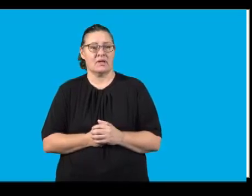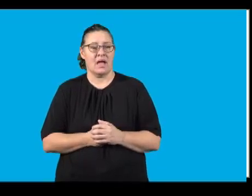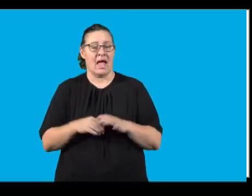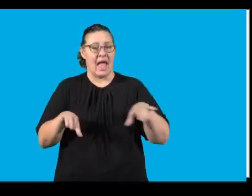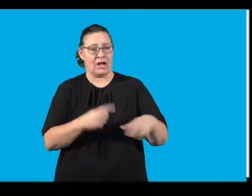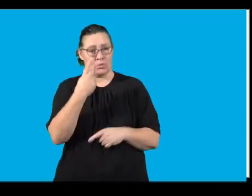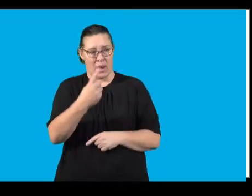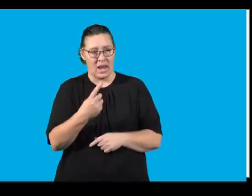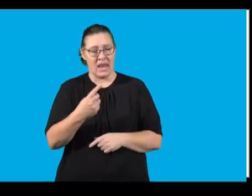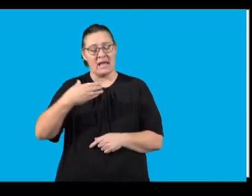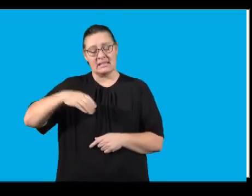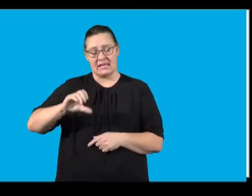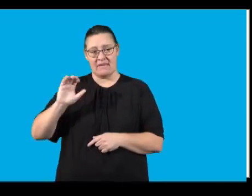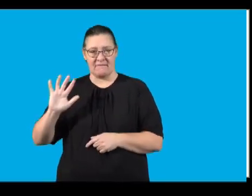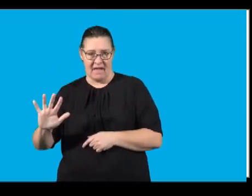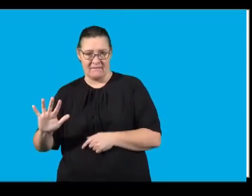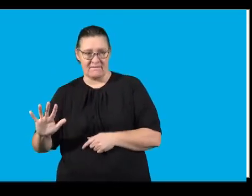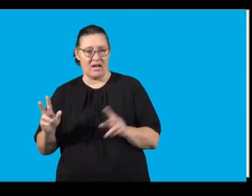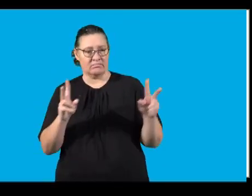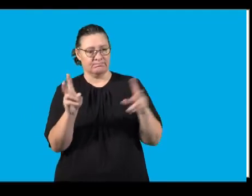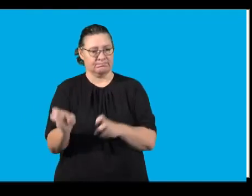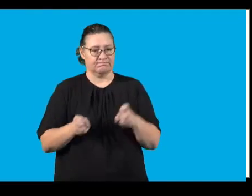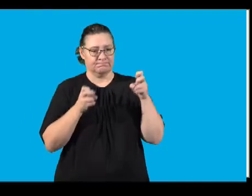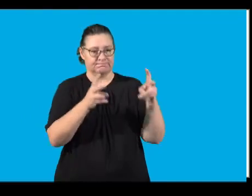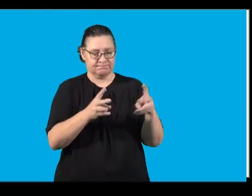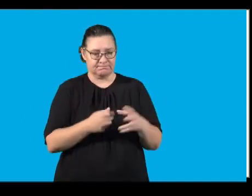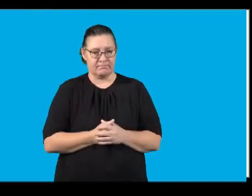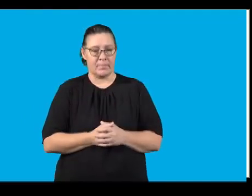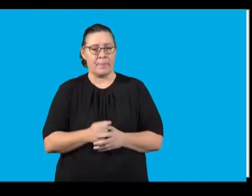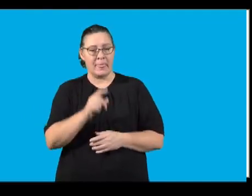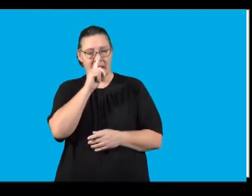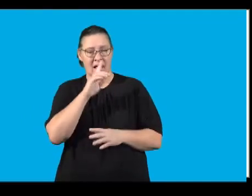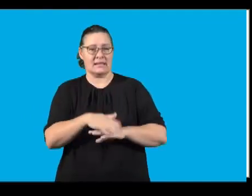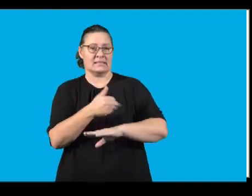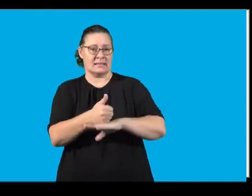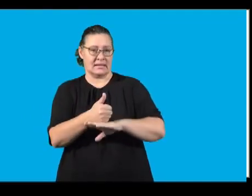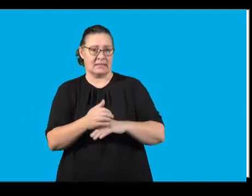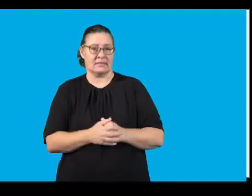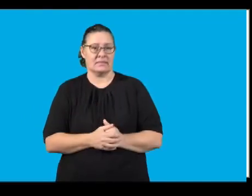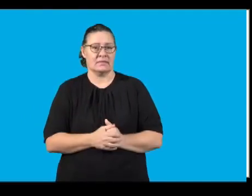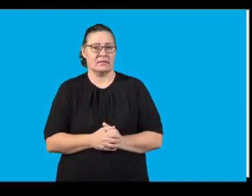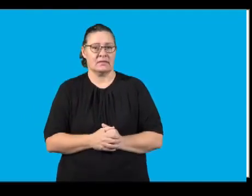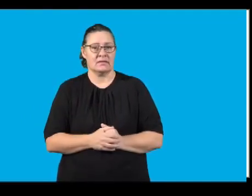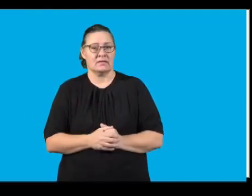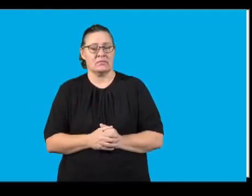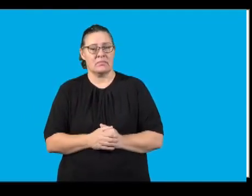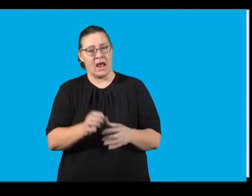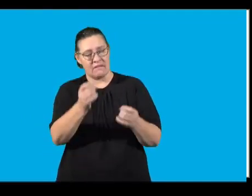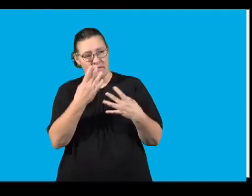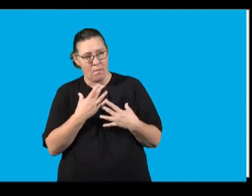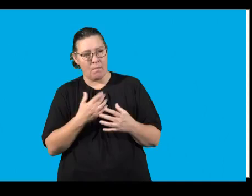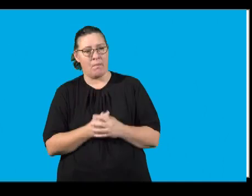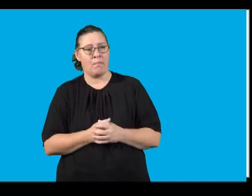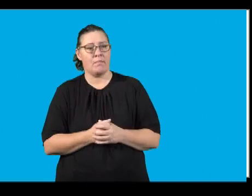1, Scene 5, as indicated in our little extract here, okay? And look at the setting. We've